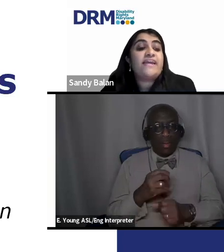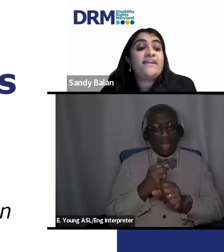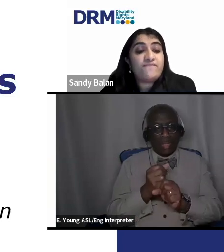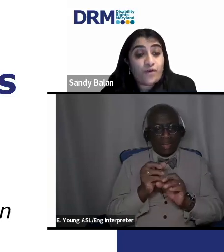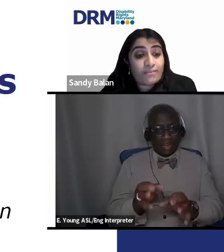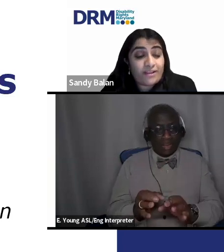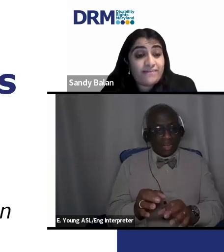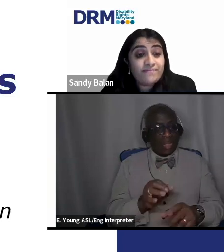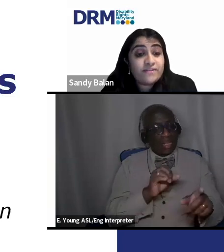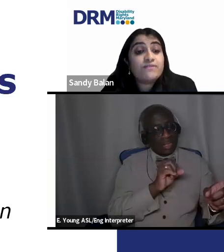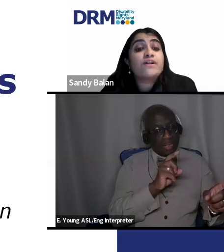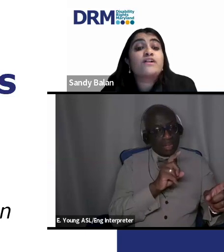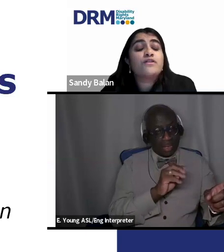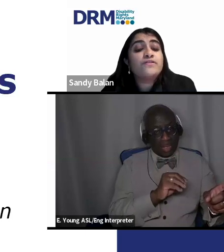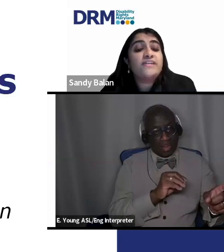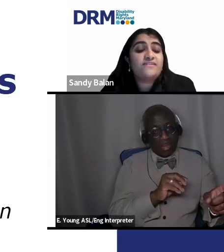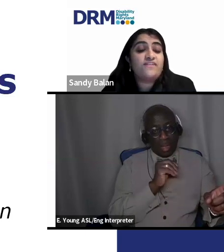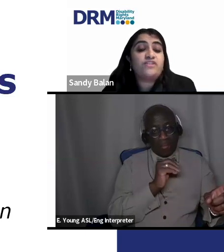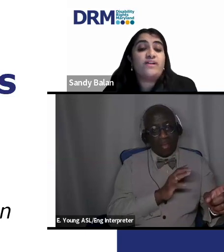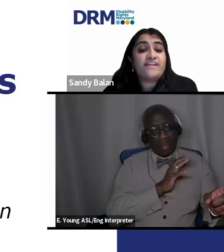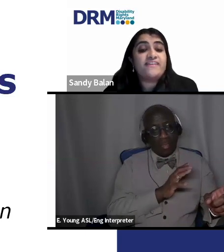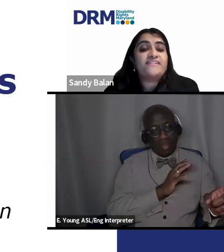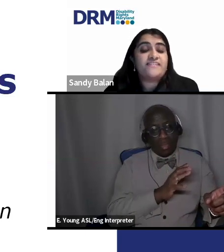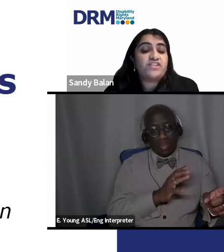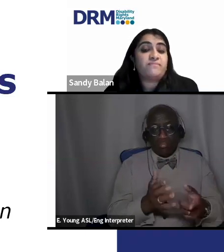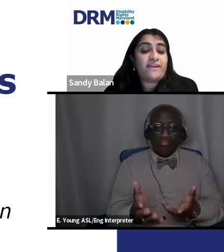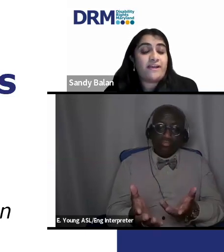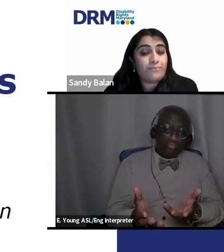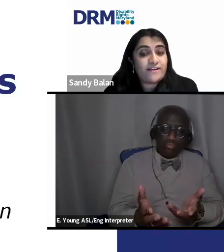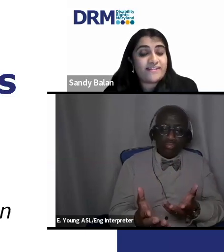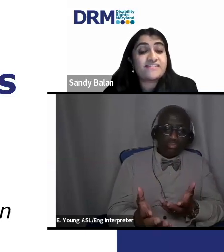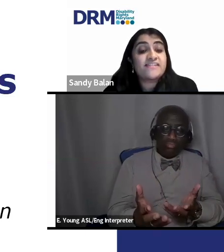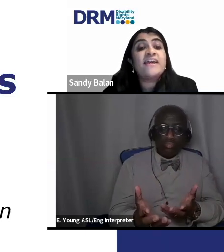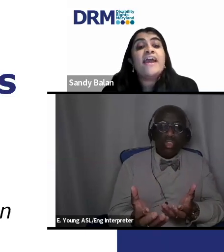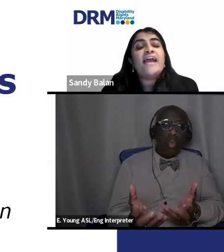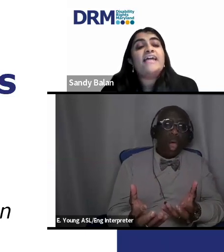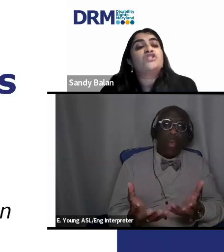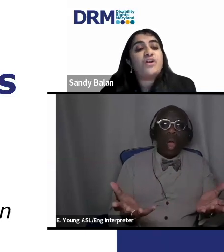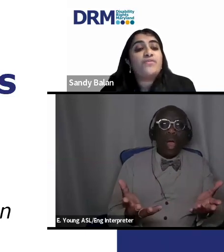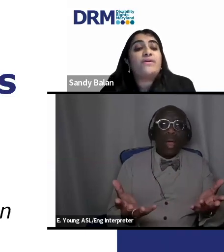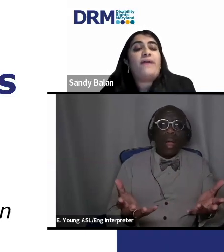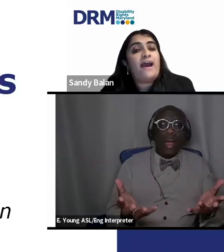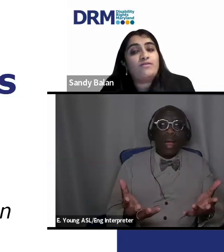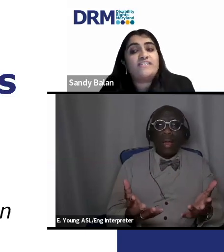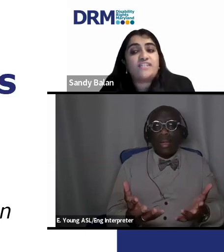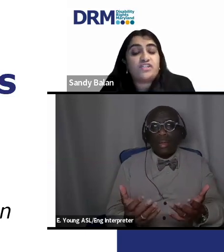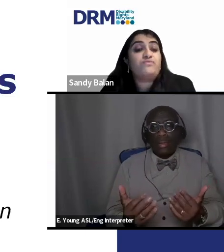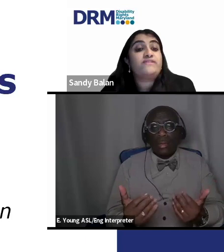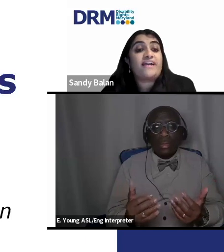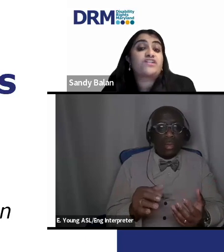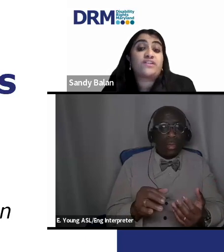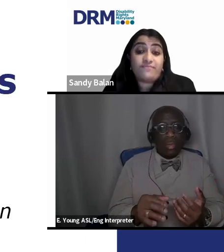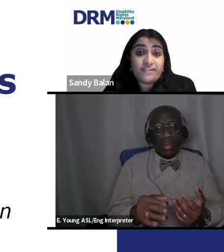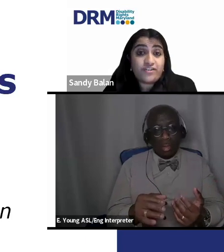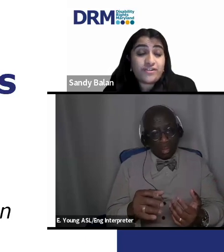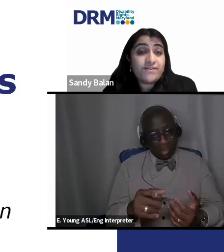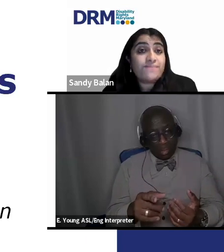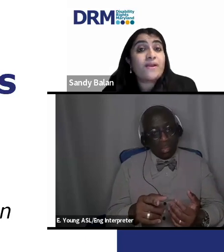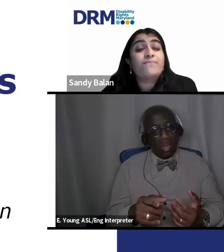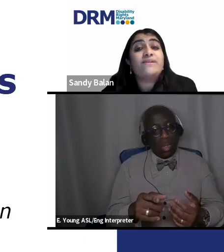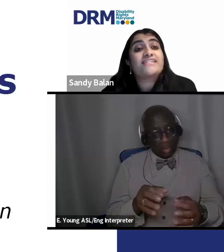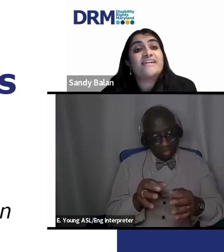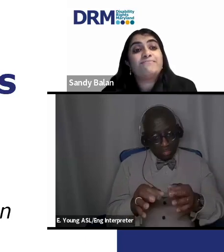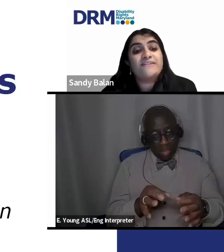can be used informally to include the individual in the decision-making process and show them how a decision was actually